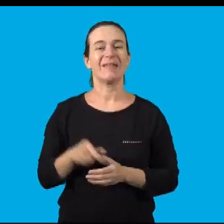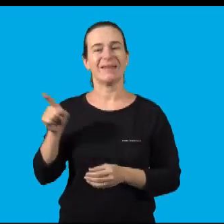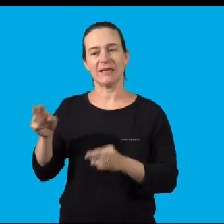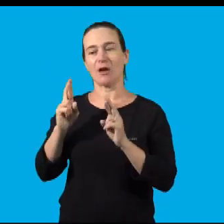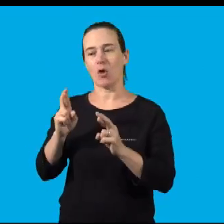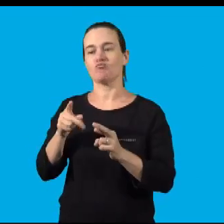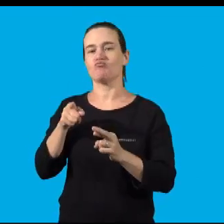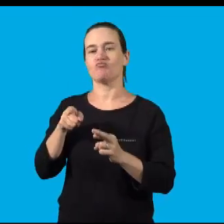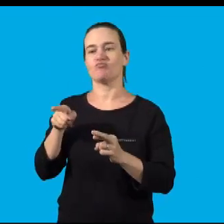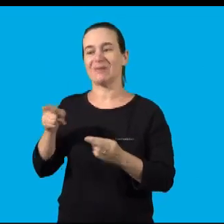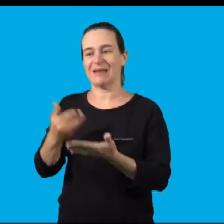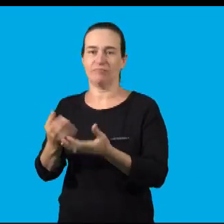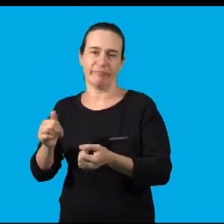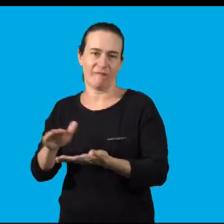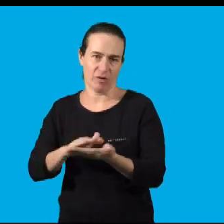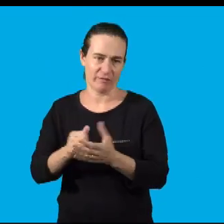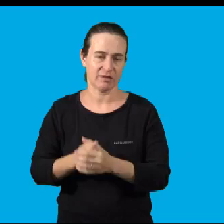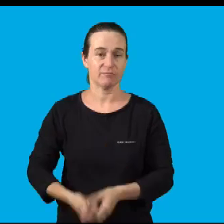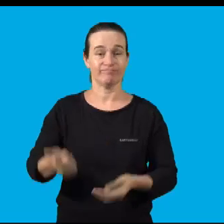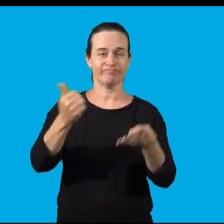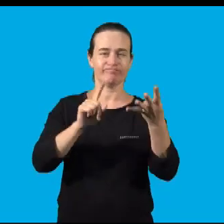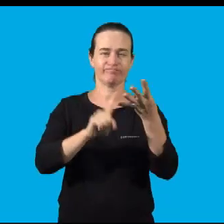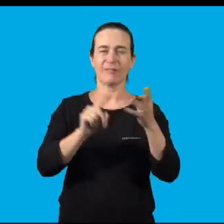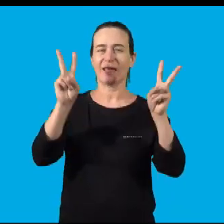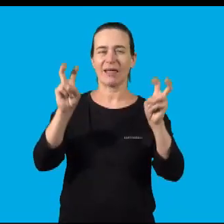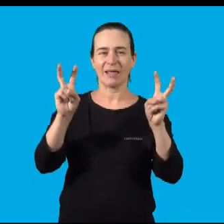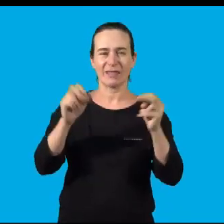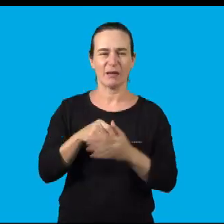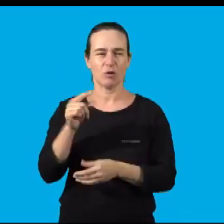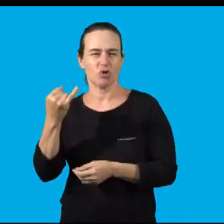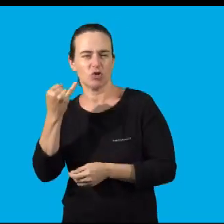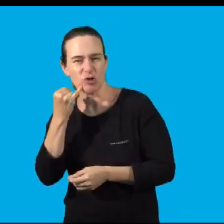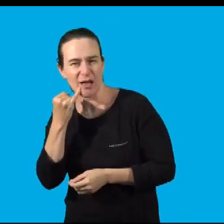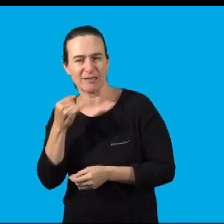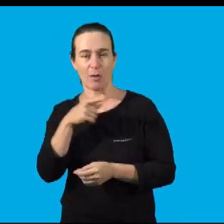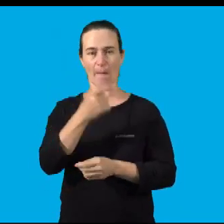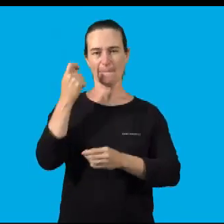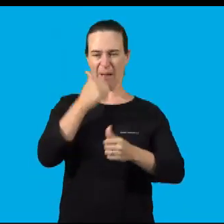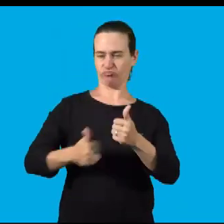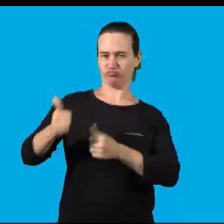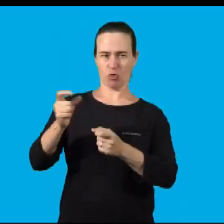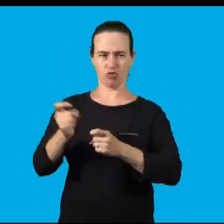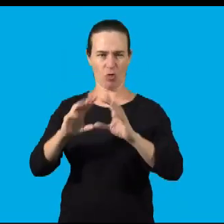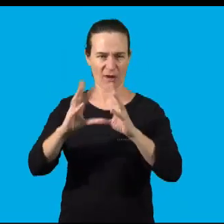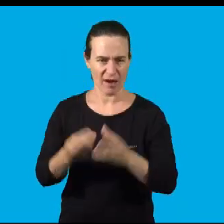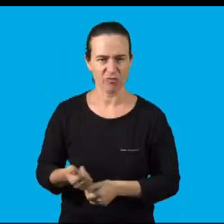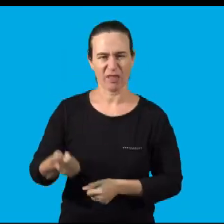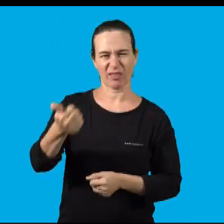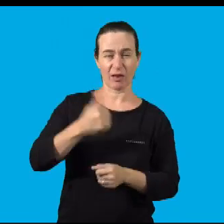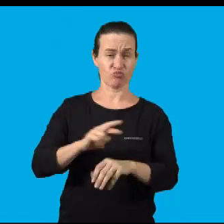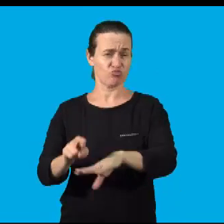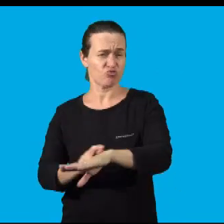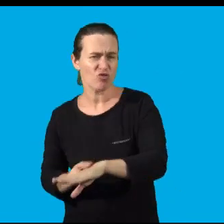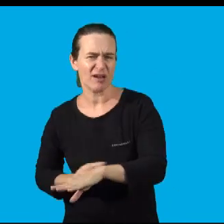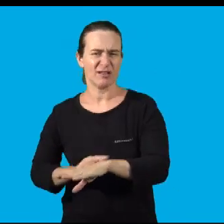major themes: jealousy, misogyny and patriarchy, prejudice and racism, honor and reputation, appearance